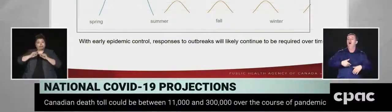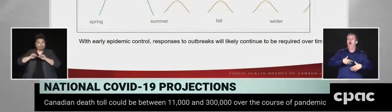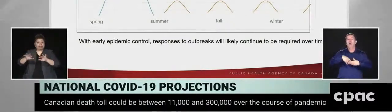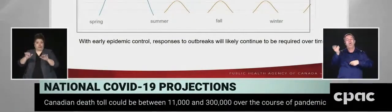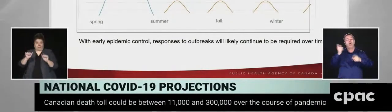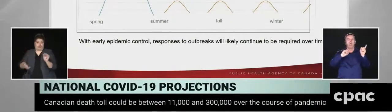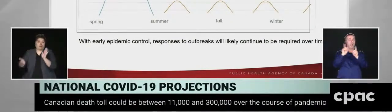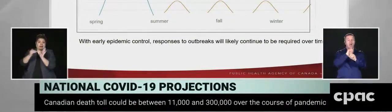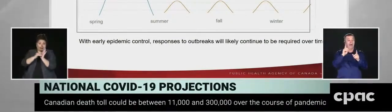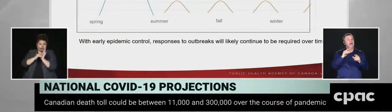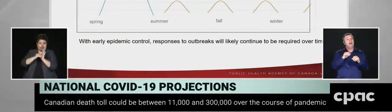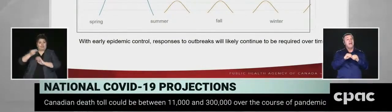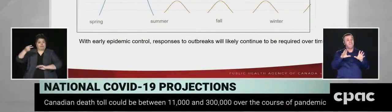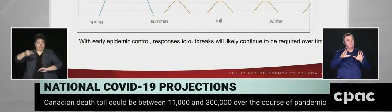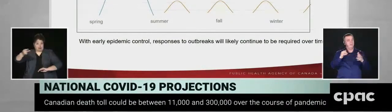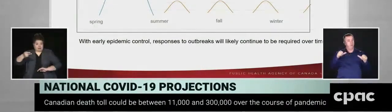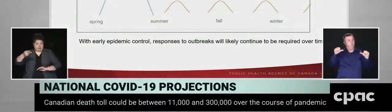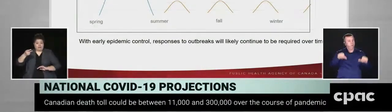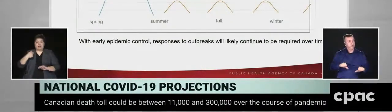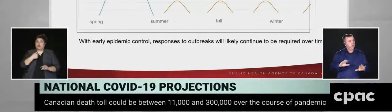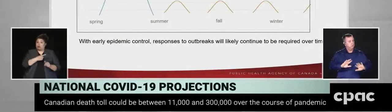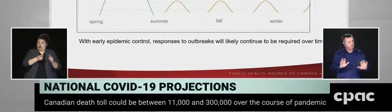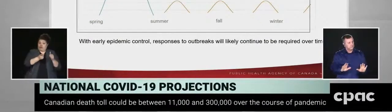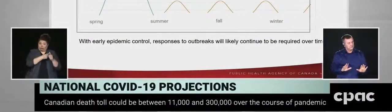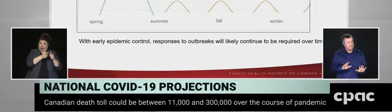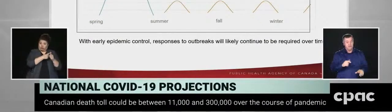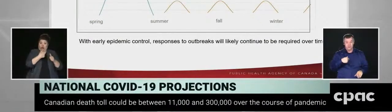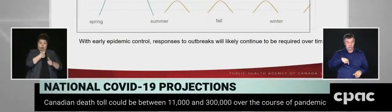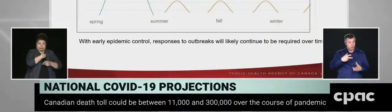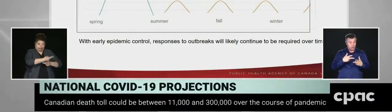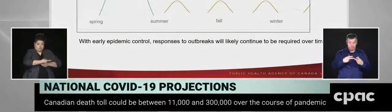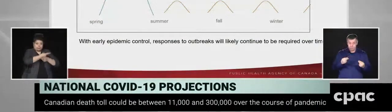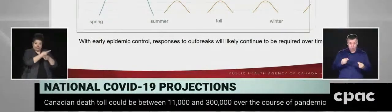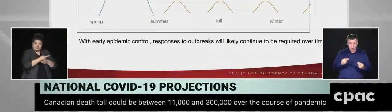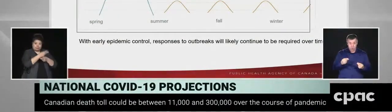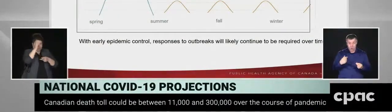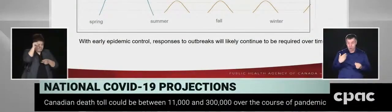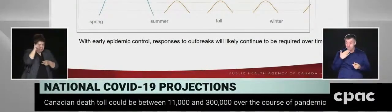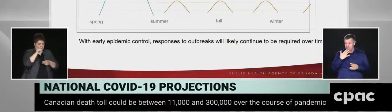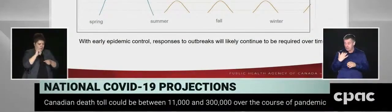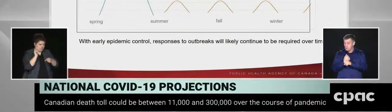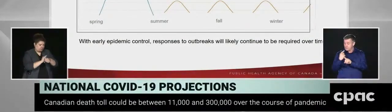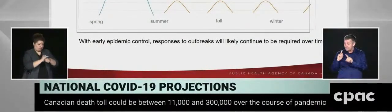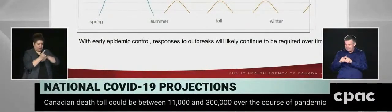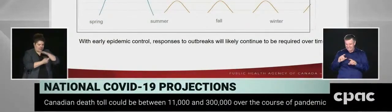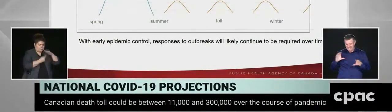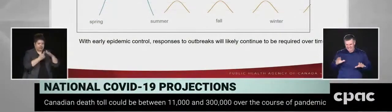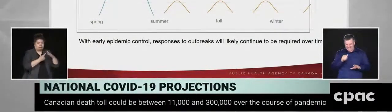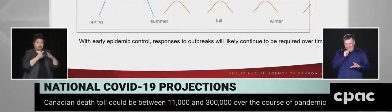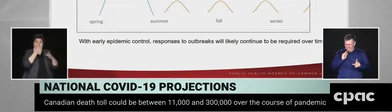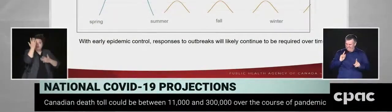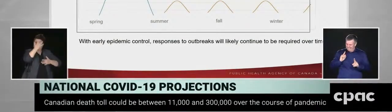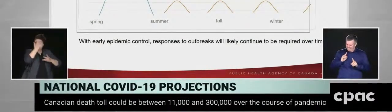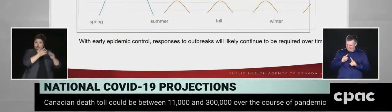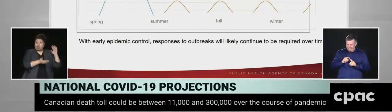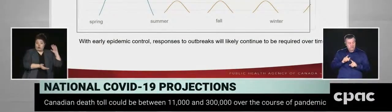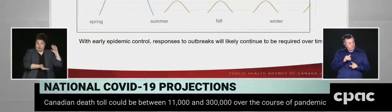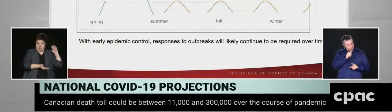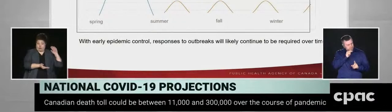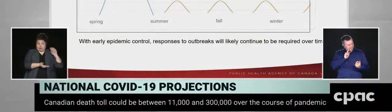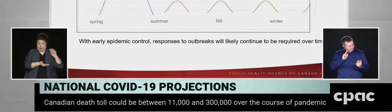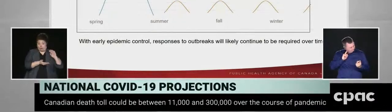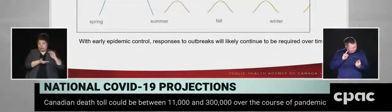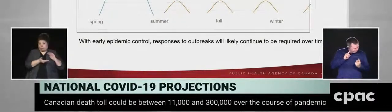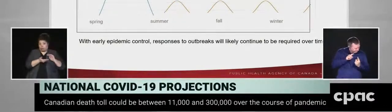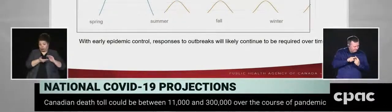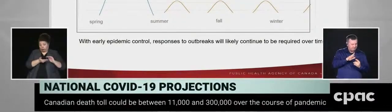lose our hard-won progress, we must stay the course until we have reached a very low number of cases at the bottom of